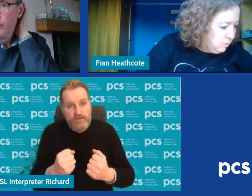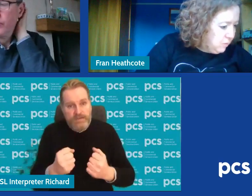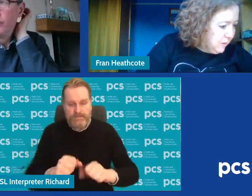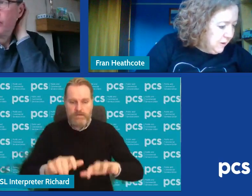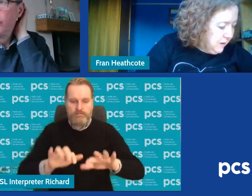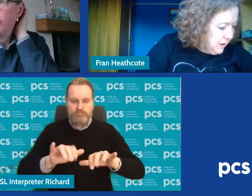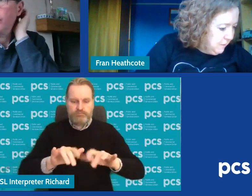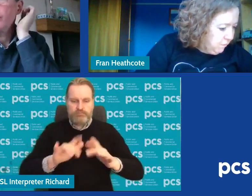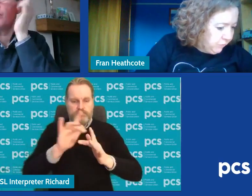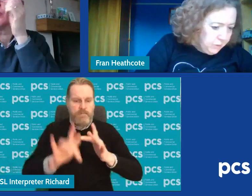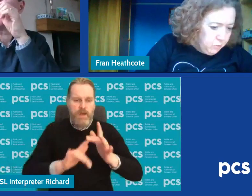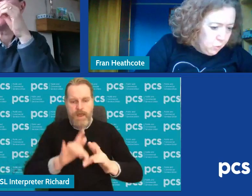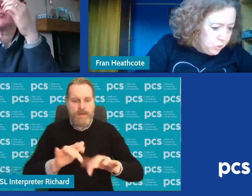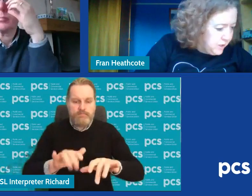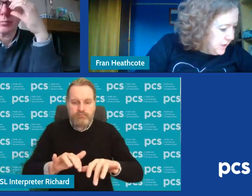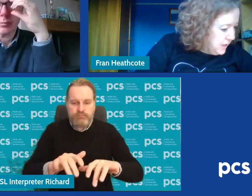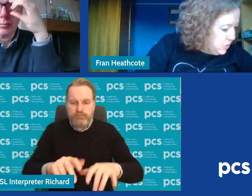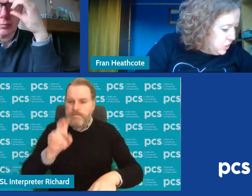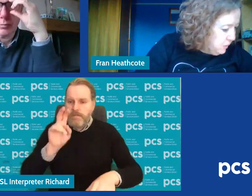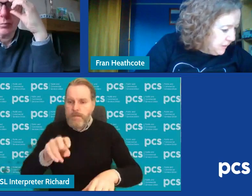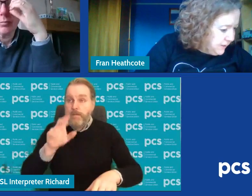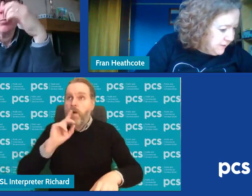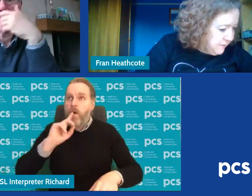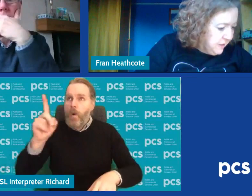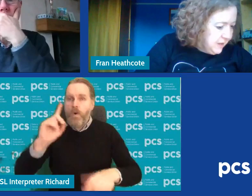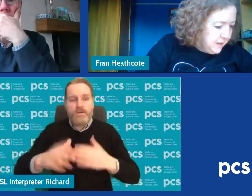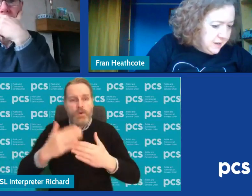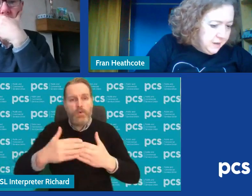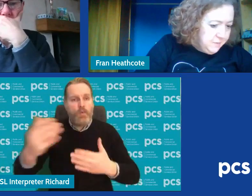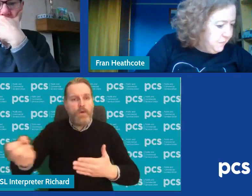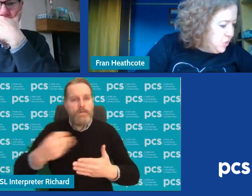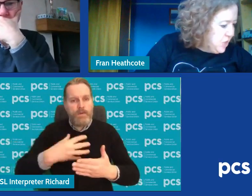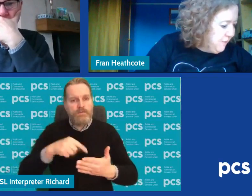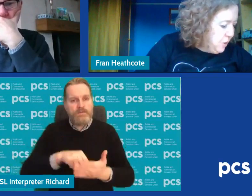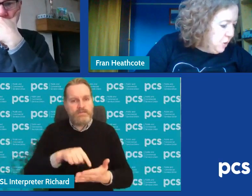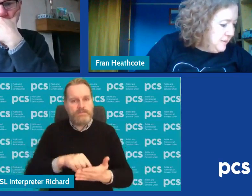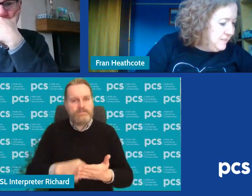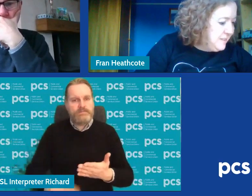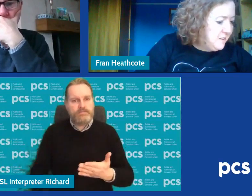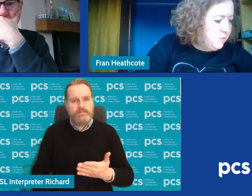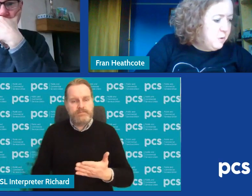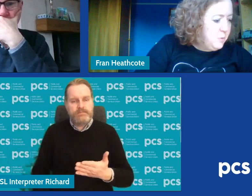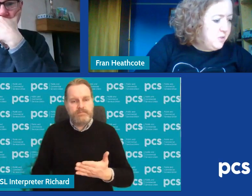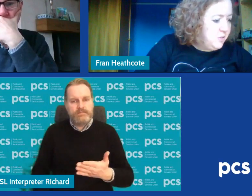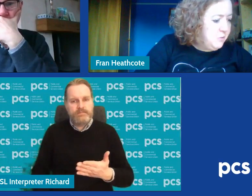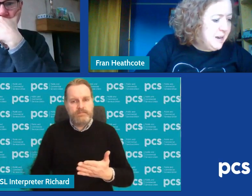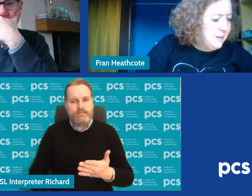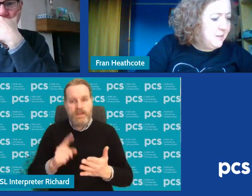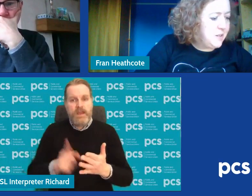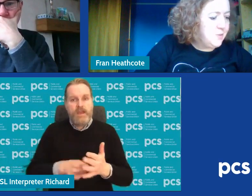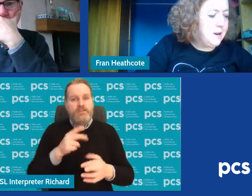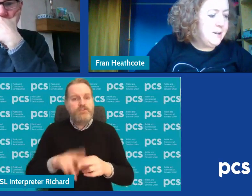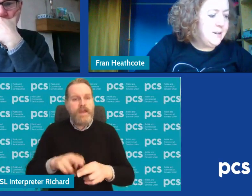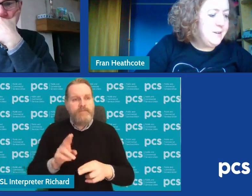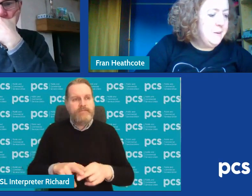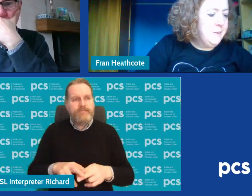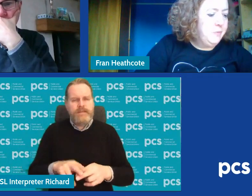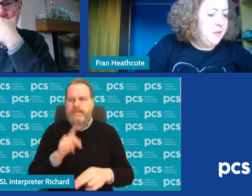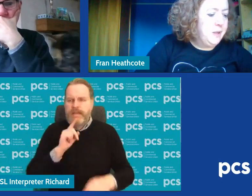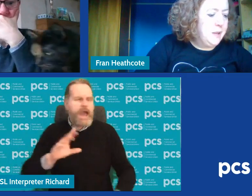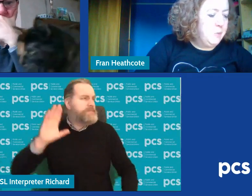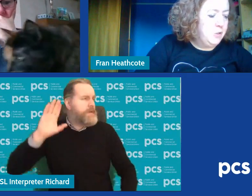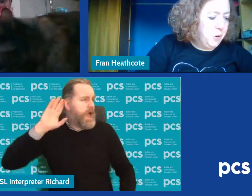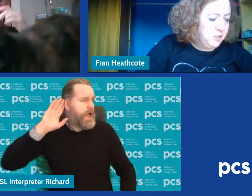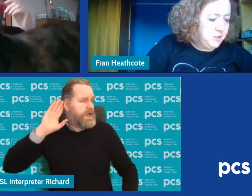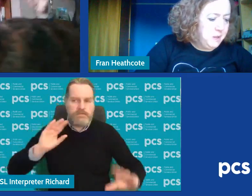for you to order a duplicate. Jeff Thurman says a rumor was doing the rounds last Friday